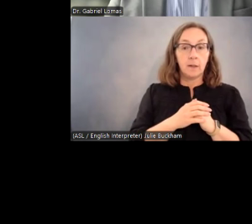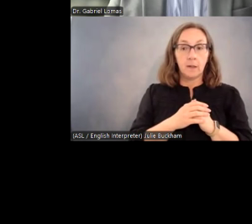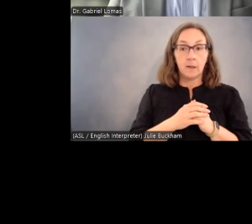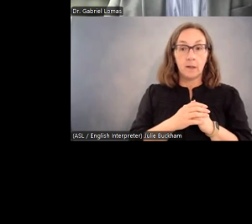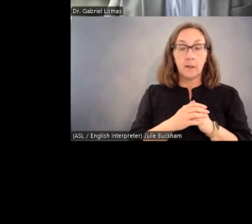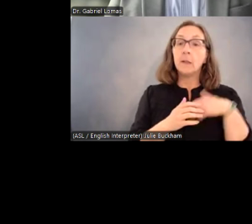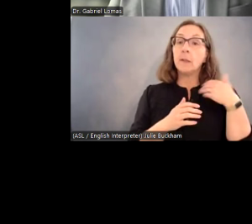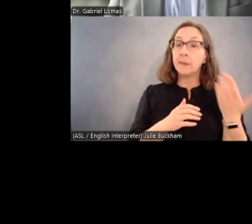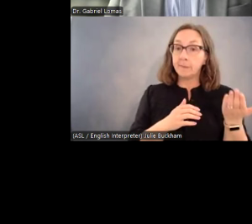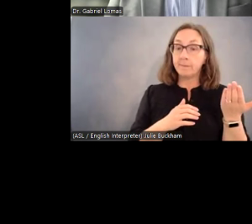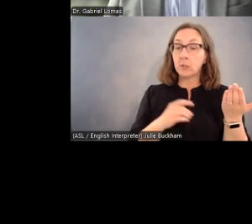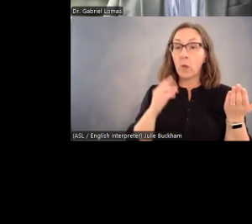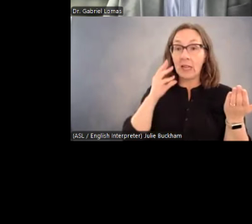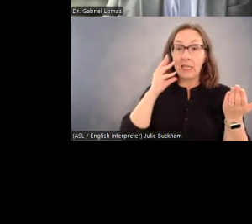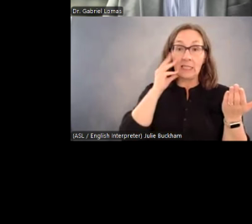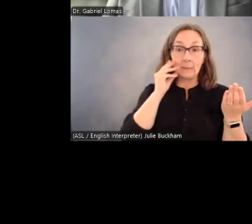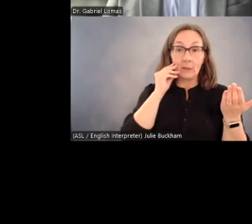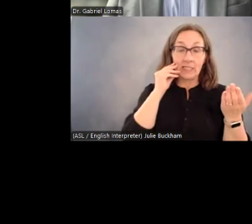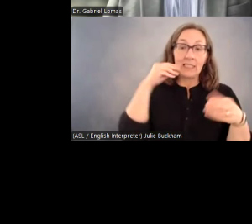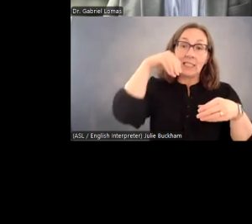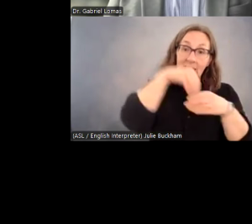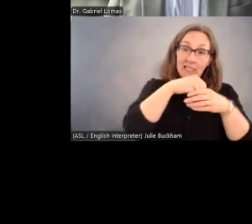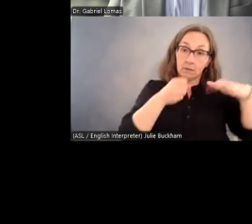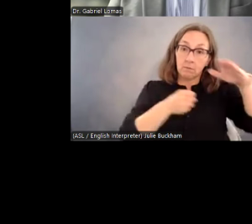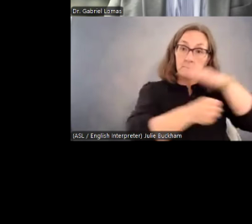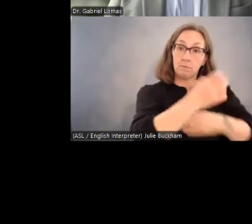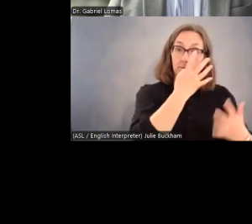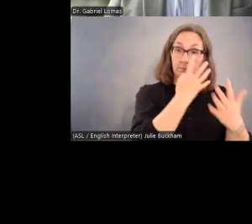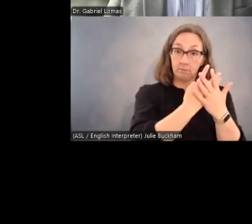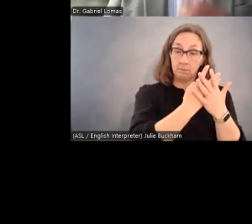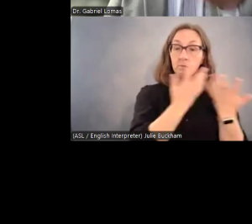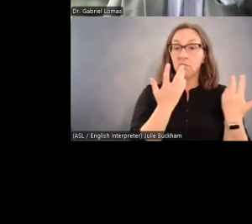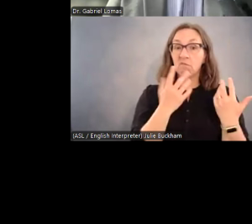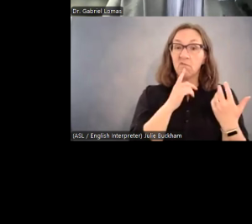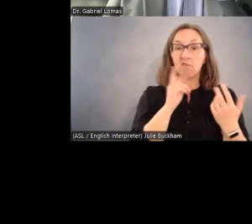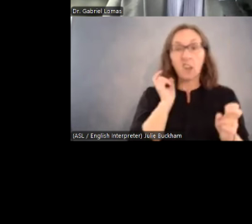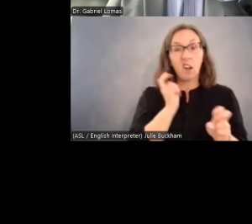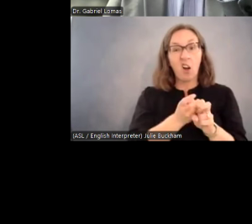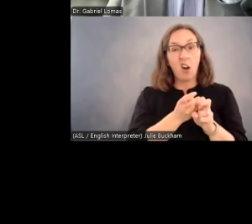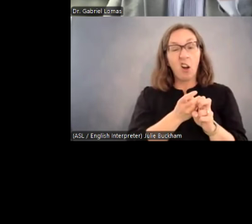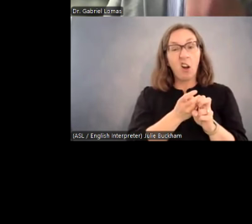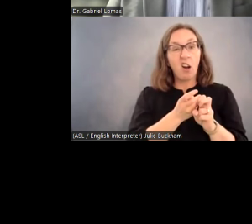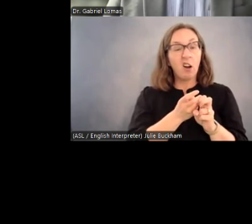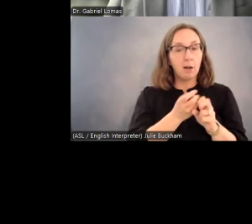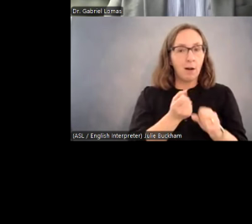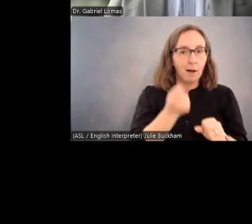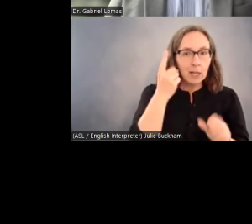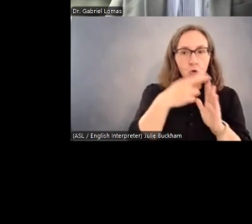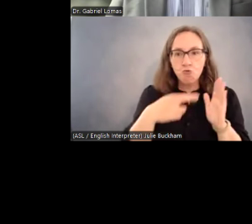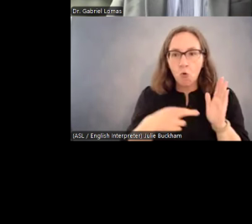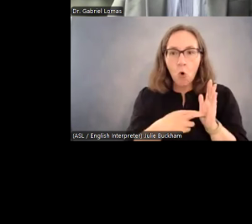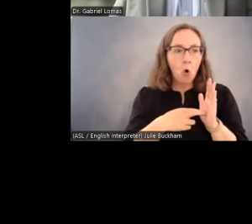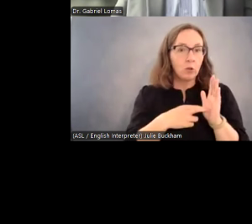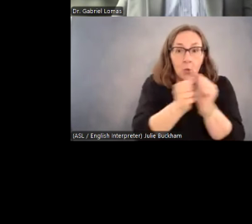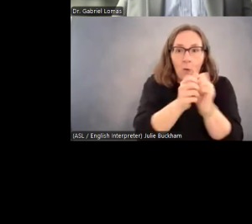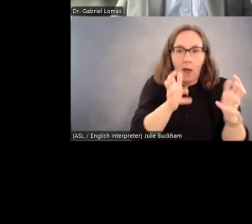So the incarceration experience. So it's challenging to understand prison rules and follow instructions without